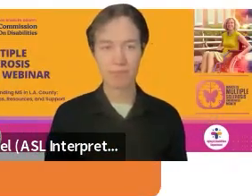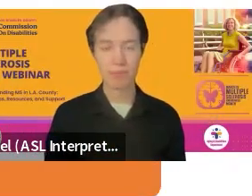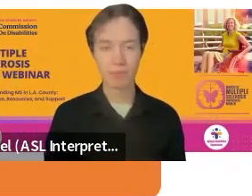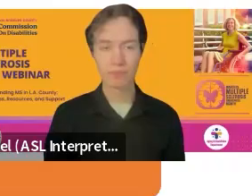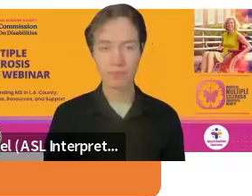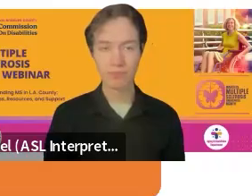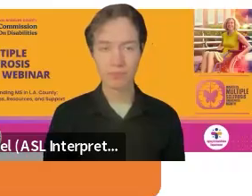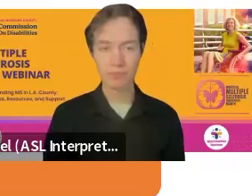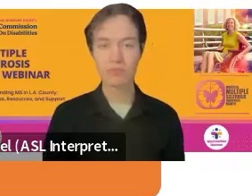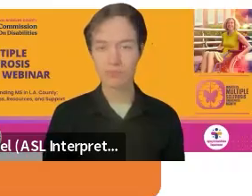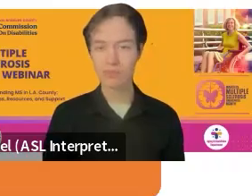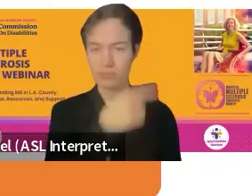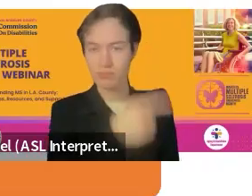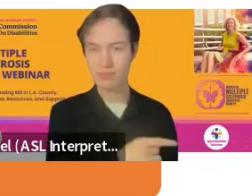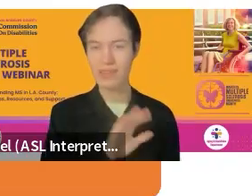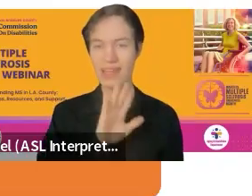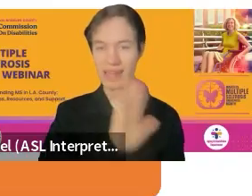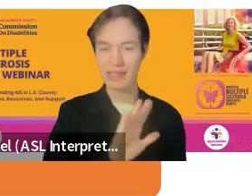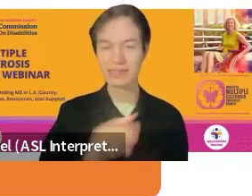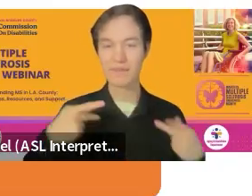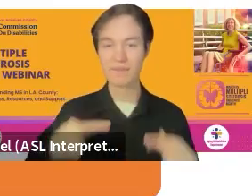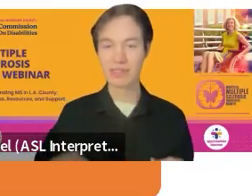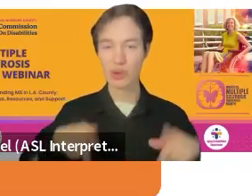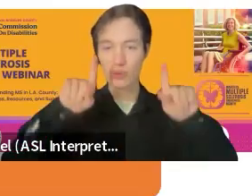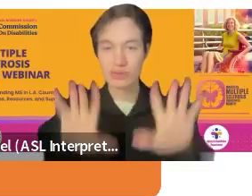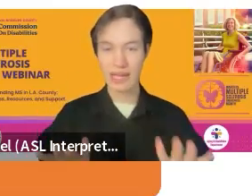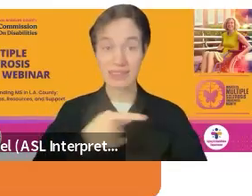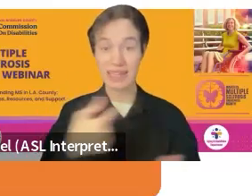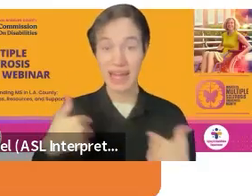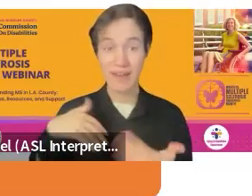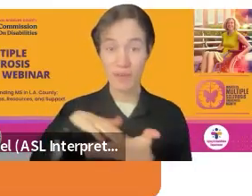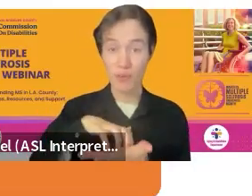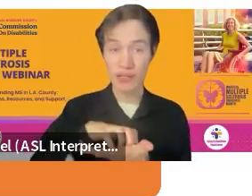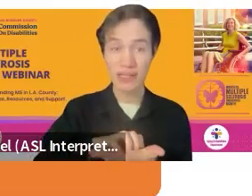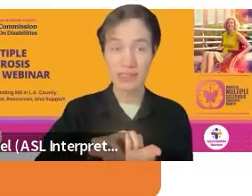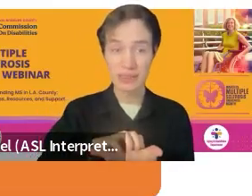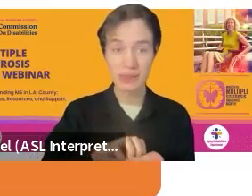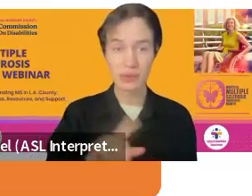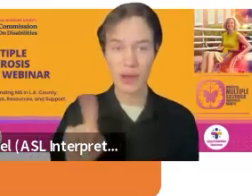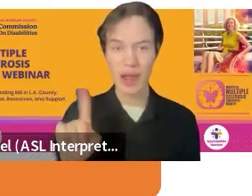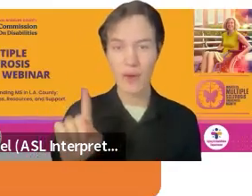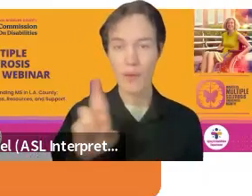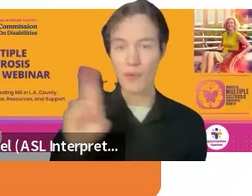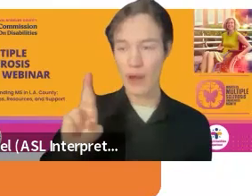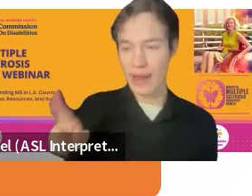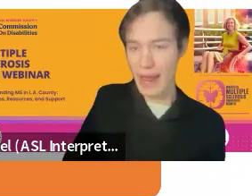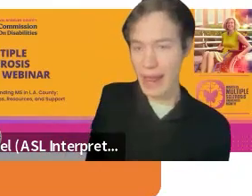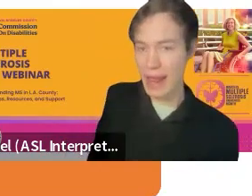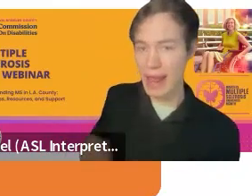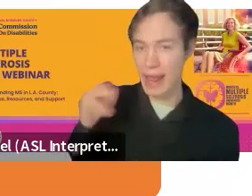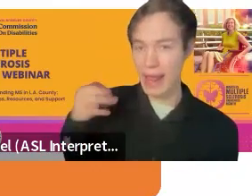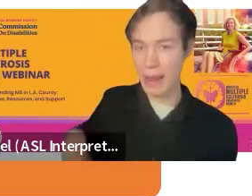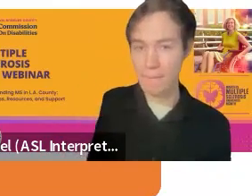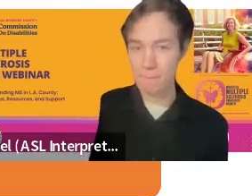So this was his physical exam. So he had some weakness in his right hip flexor and also reduction